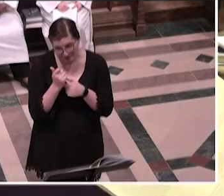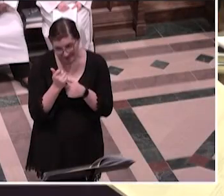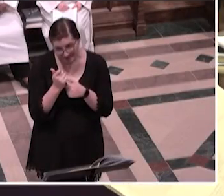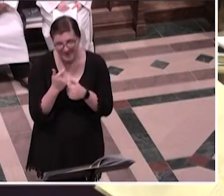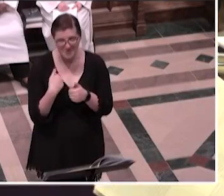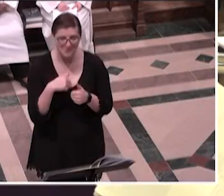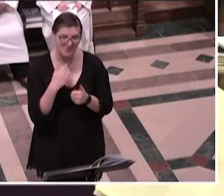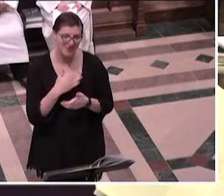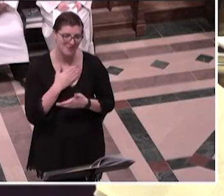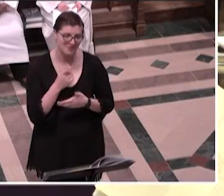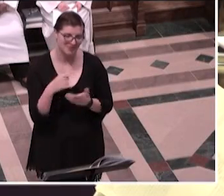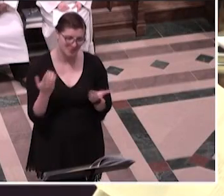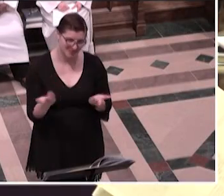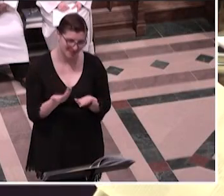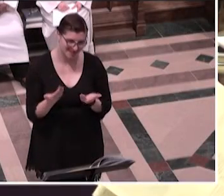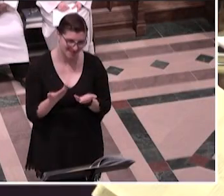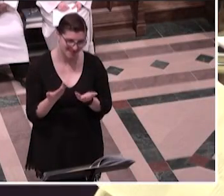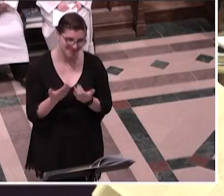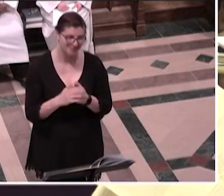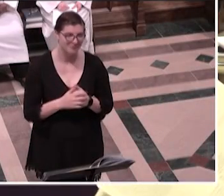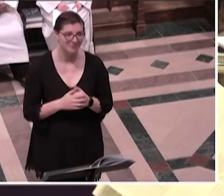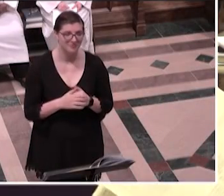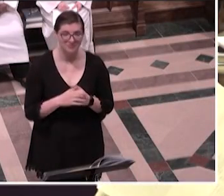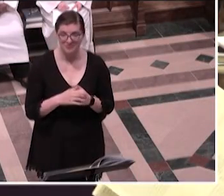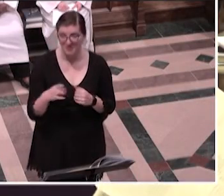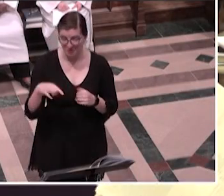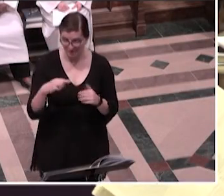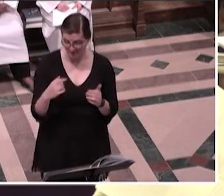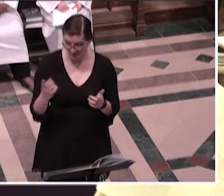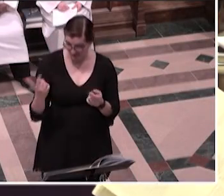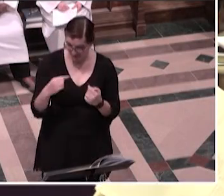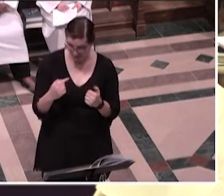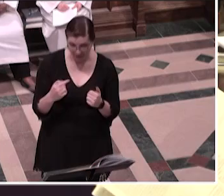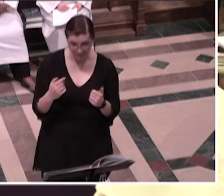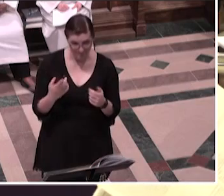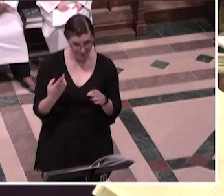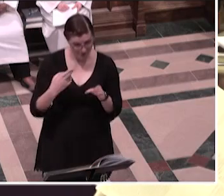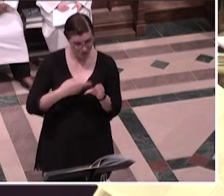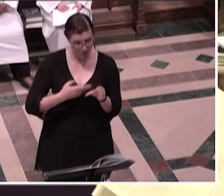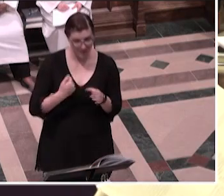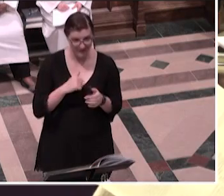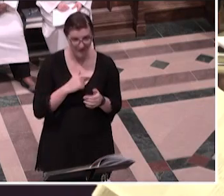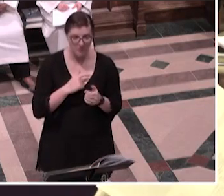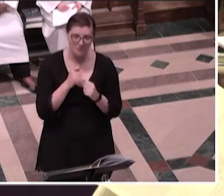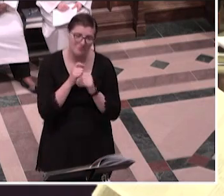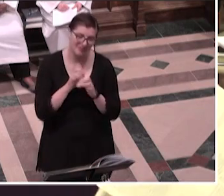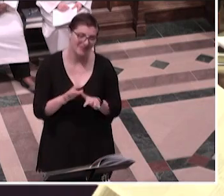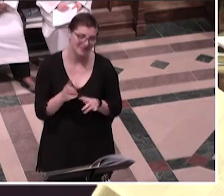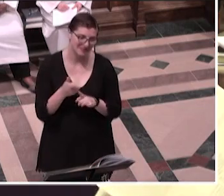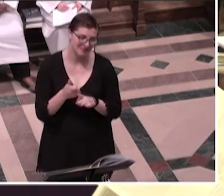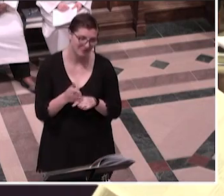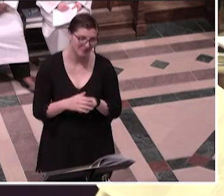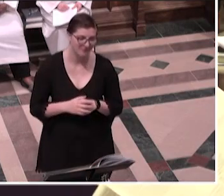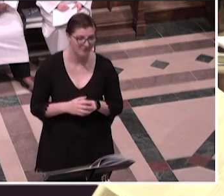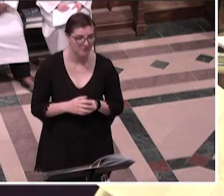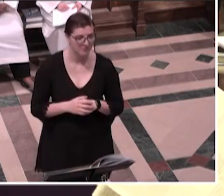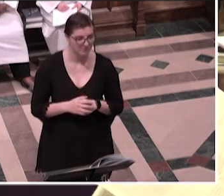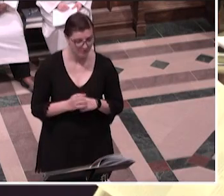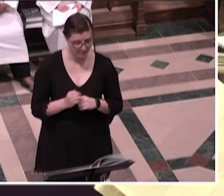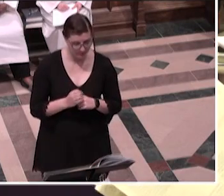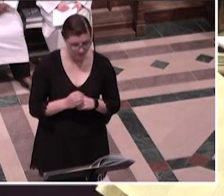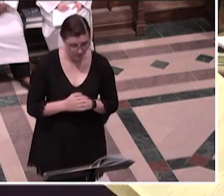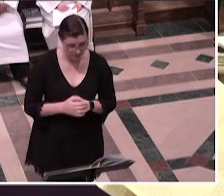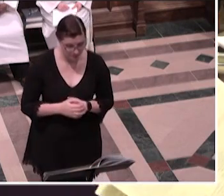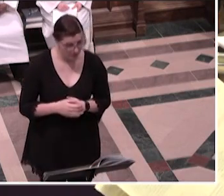here. Your presence with us has definitely been a blessing. So walk in love as Christ loved us and gave himself for us,